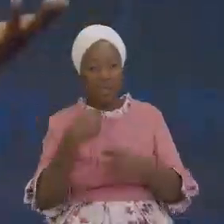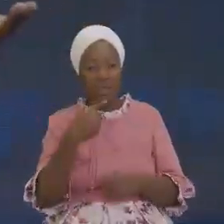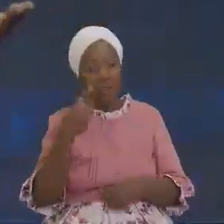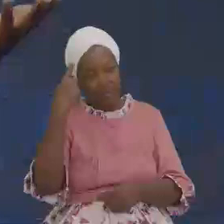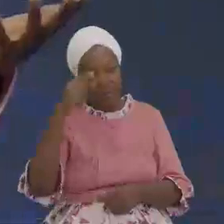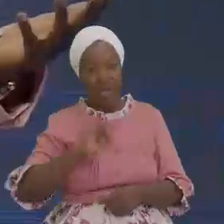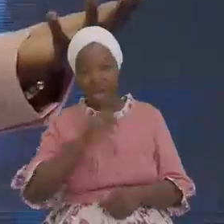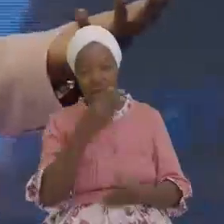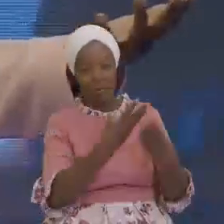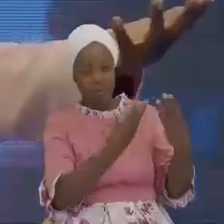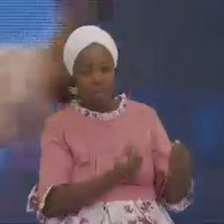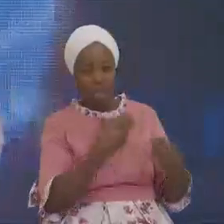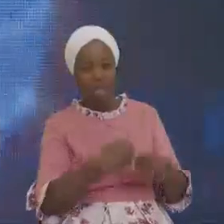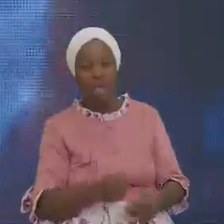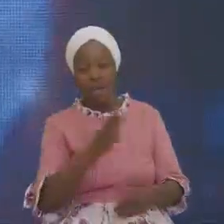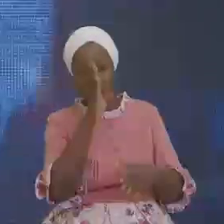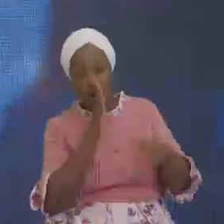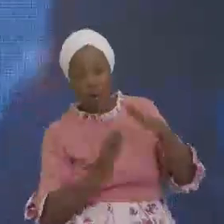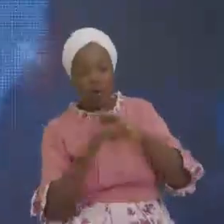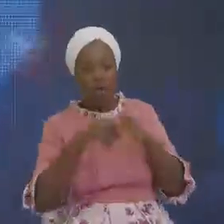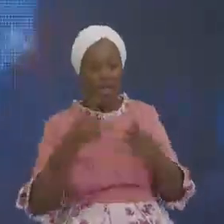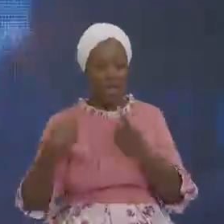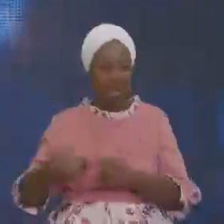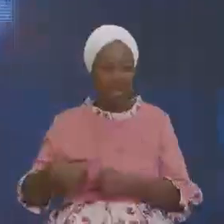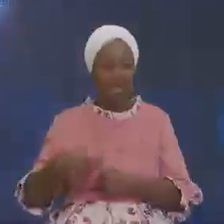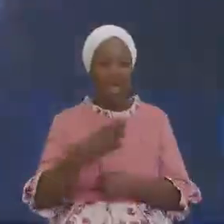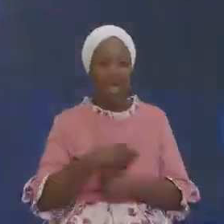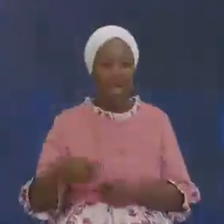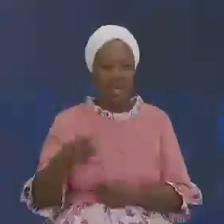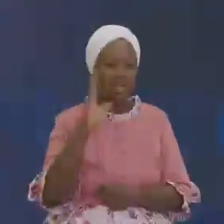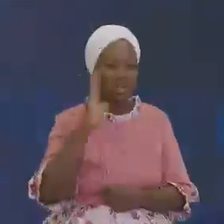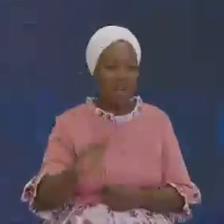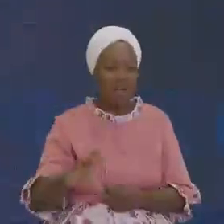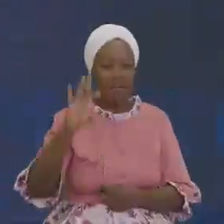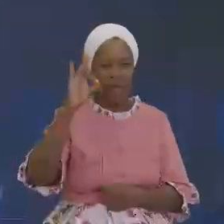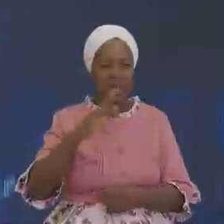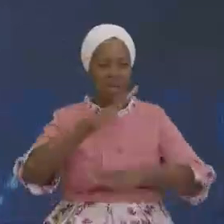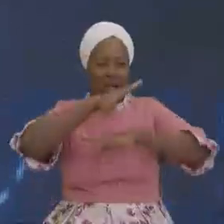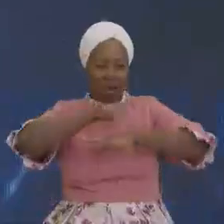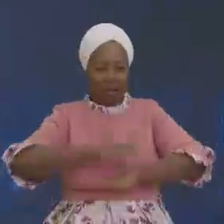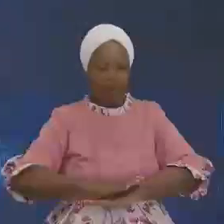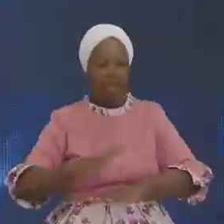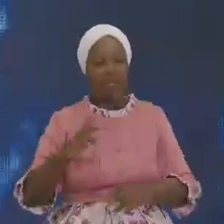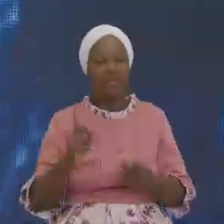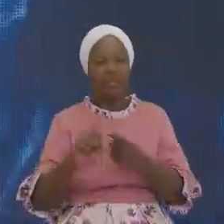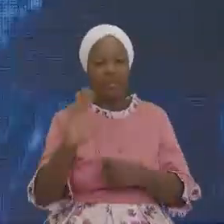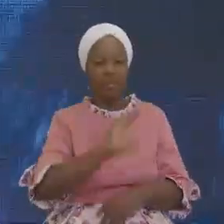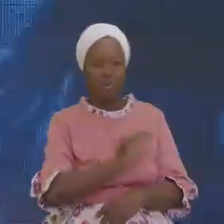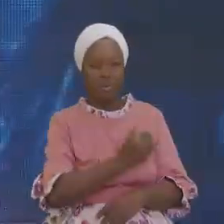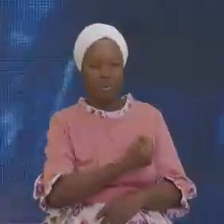lowly in heart, and ye shall find rest unto your souls.